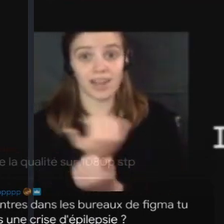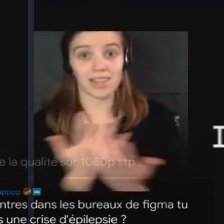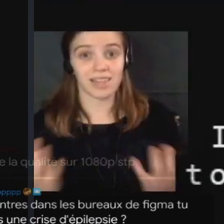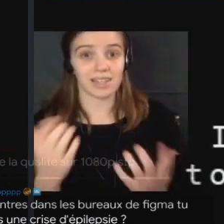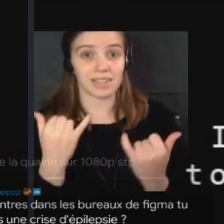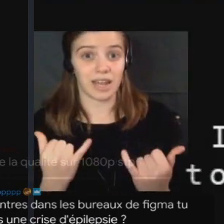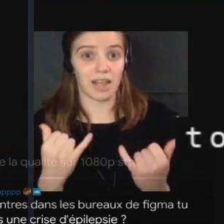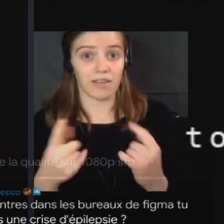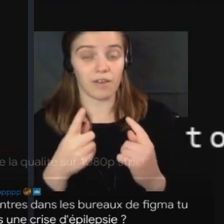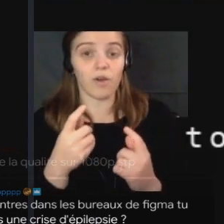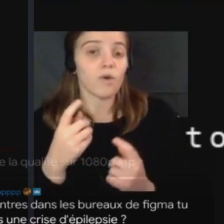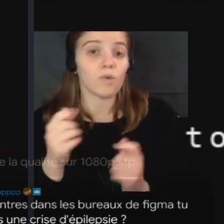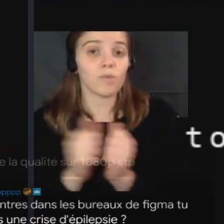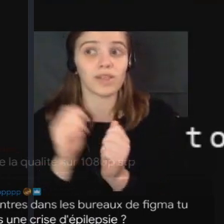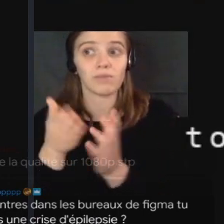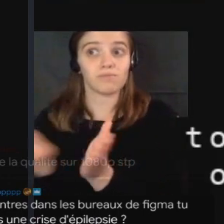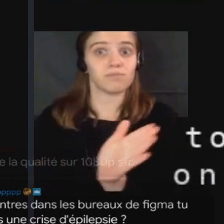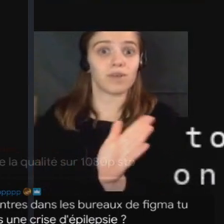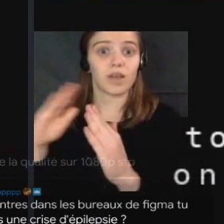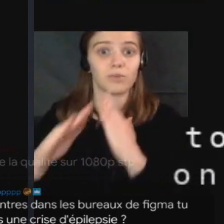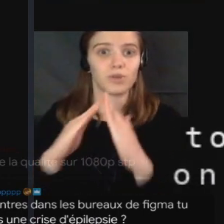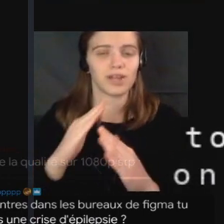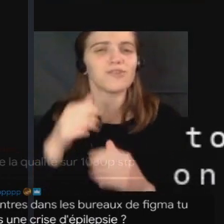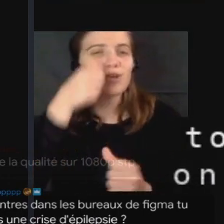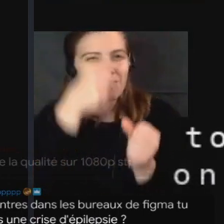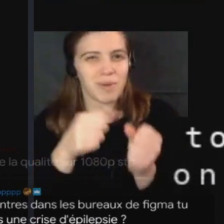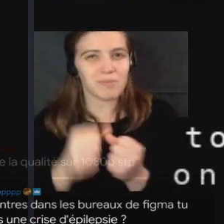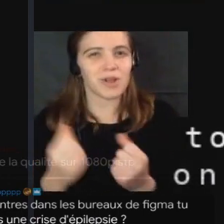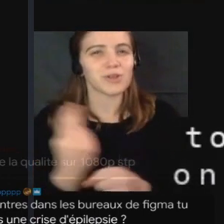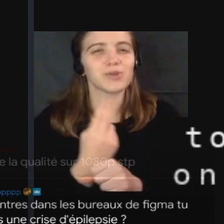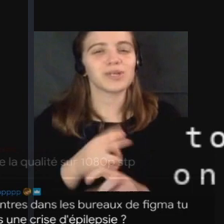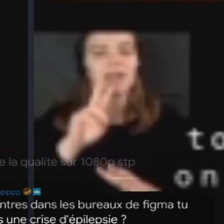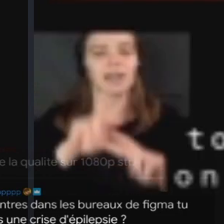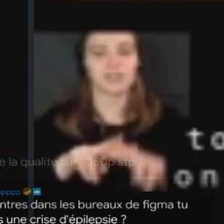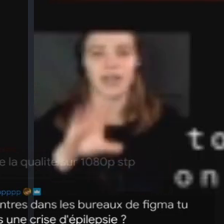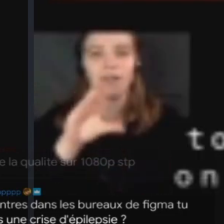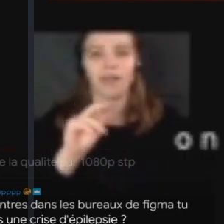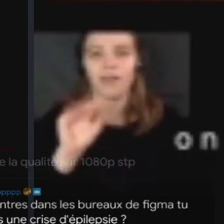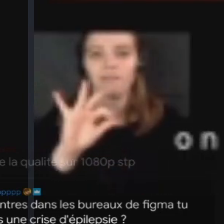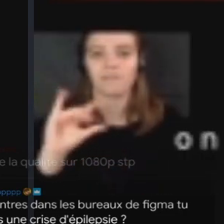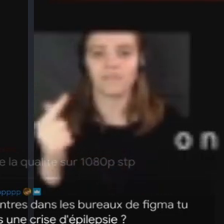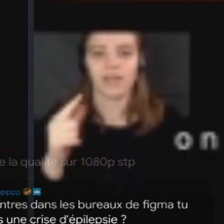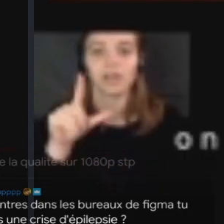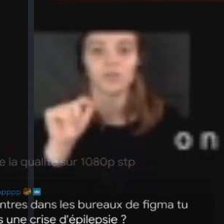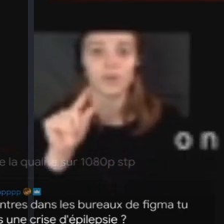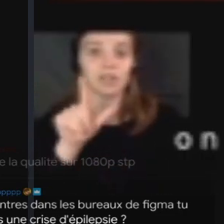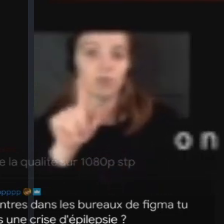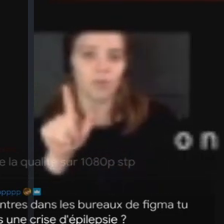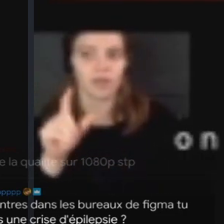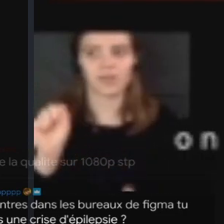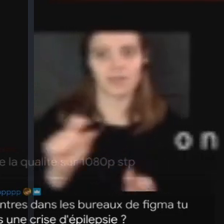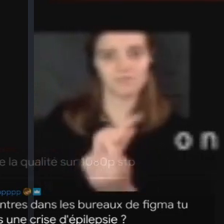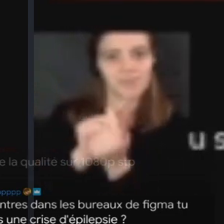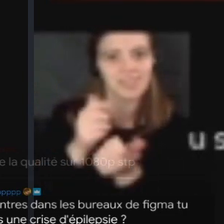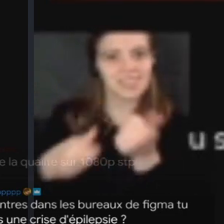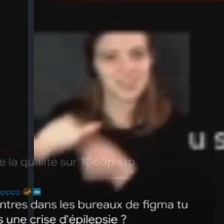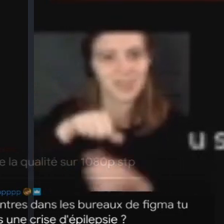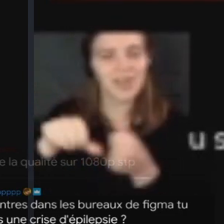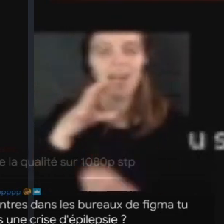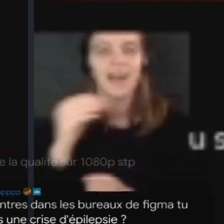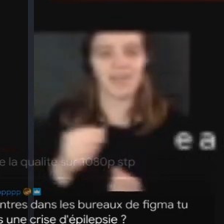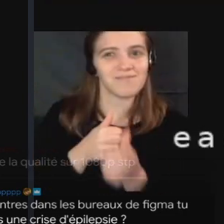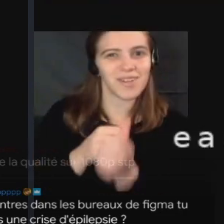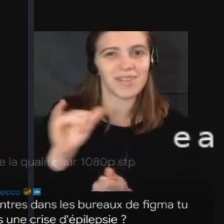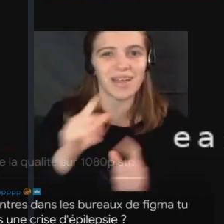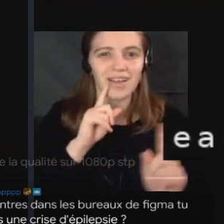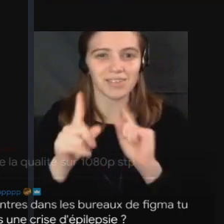media, don't forget to use hashtag Config2021 so we can meet each other and follow along with the conversation. Now, let's kick this